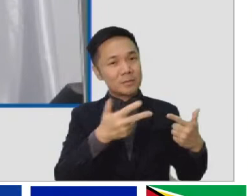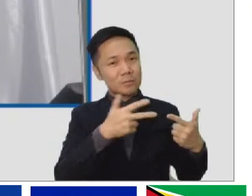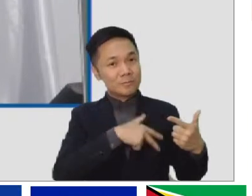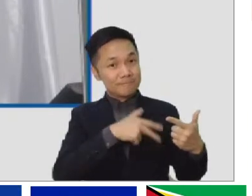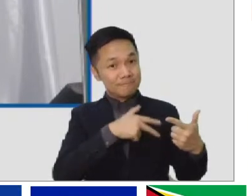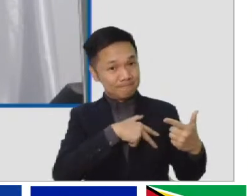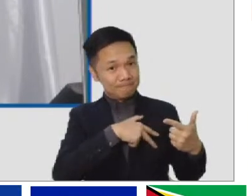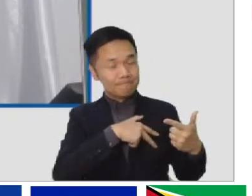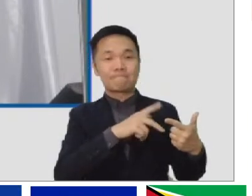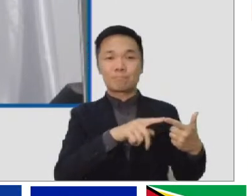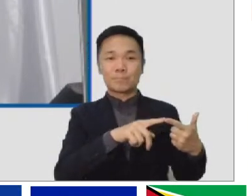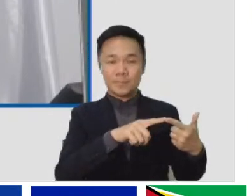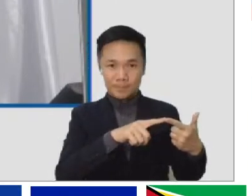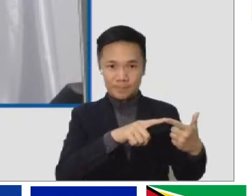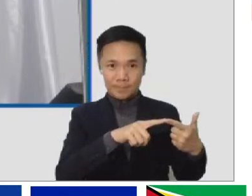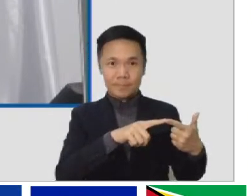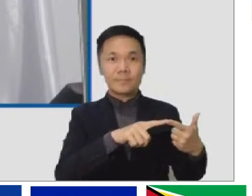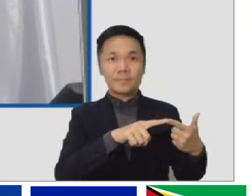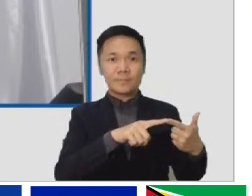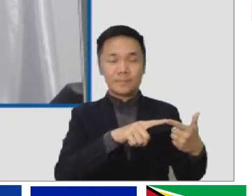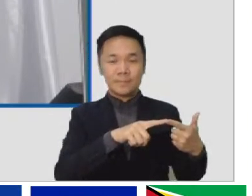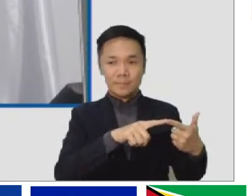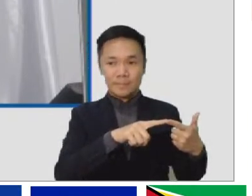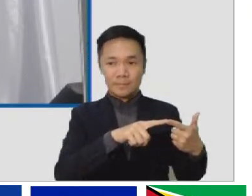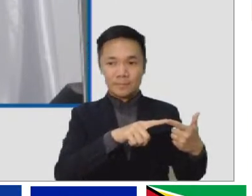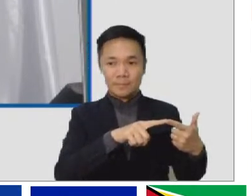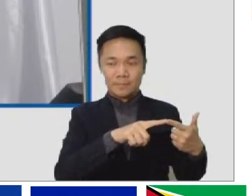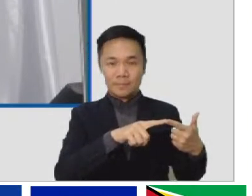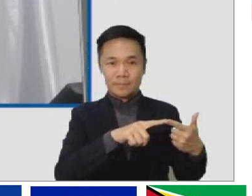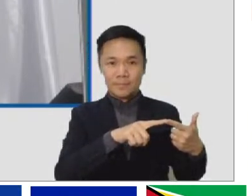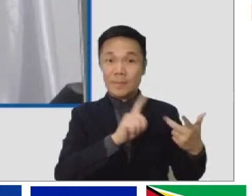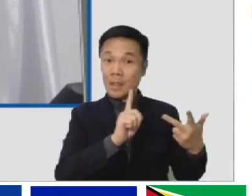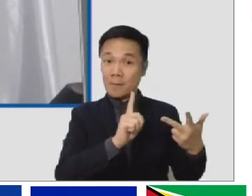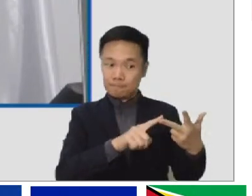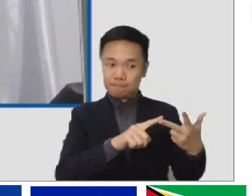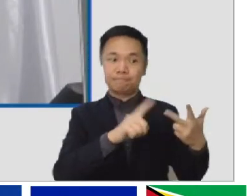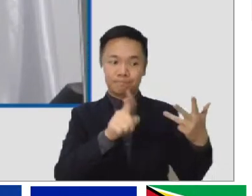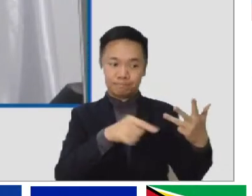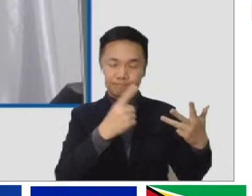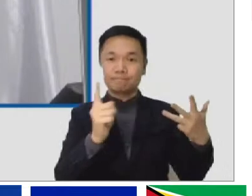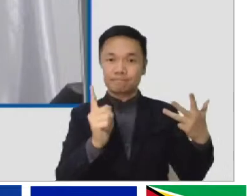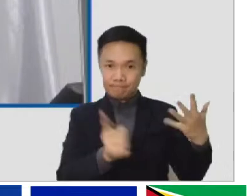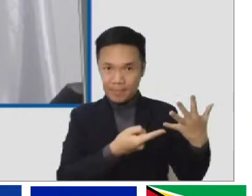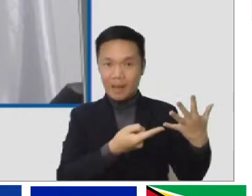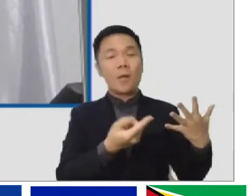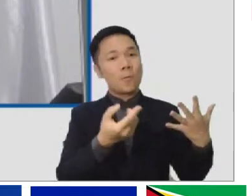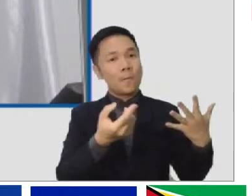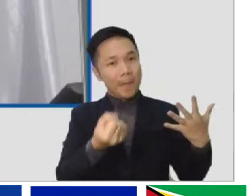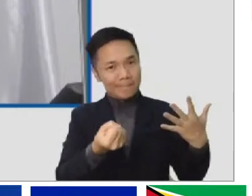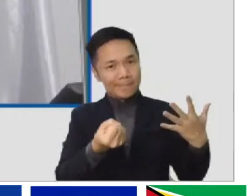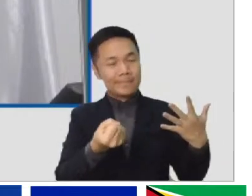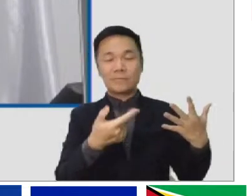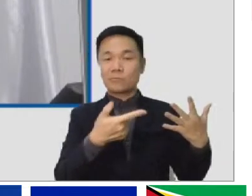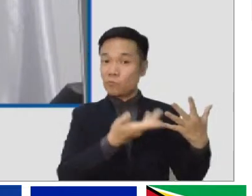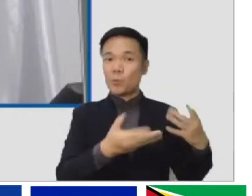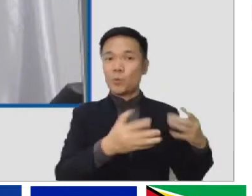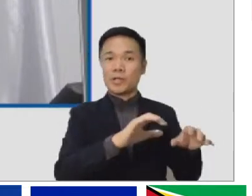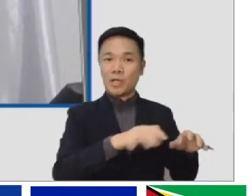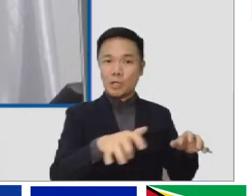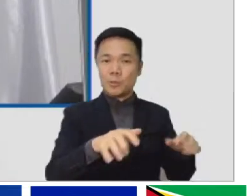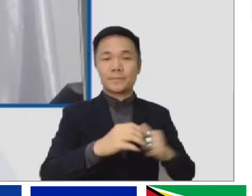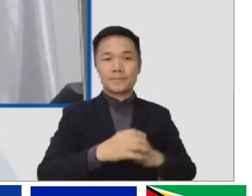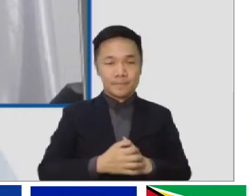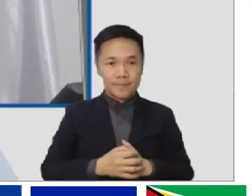well as everything that we have put in place in our countries, we have had monitor as